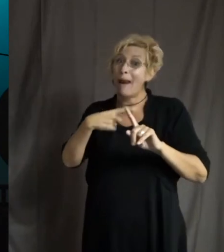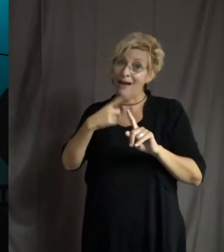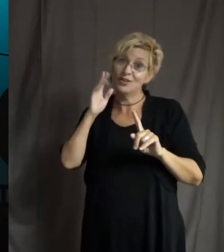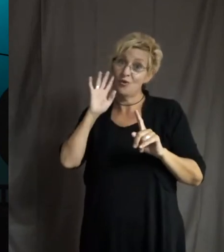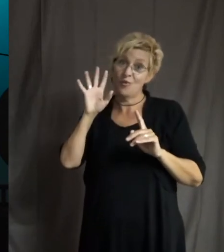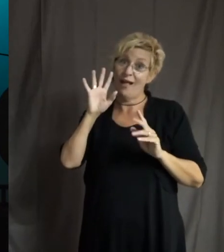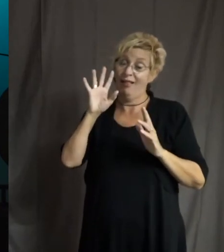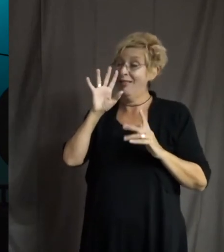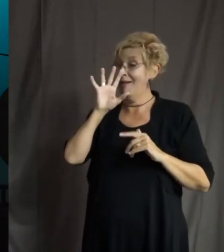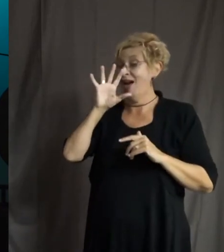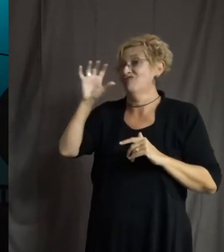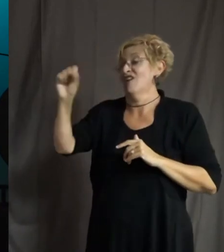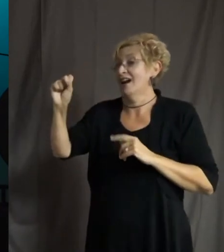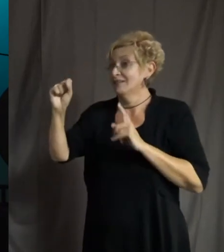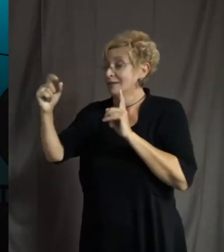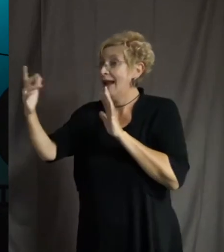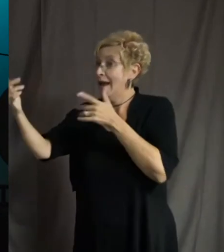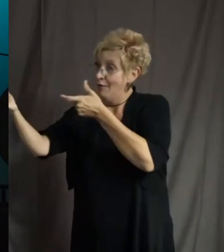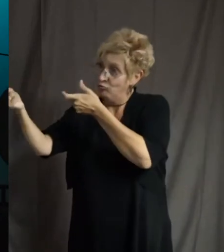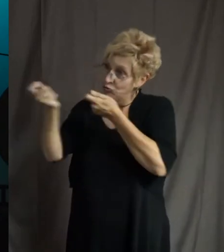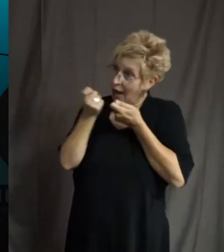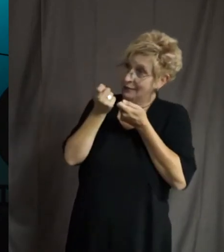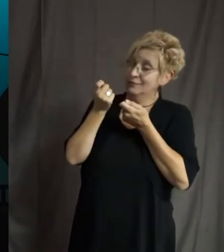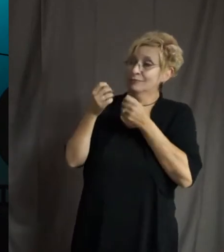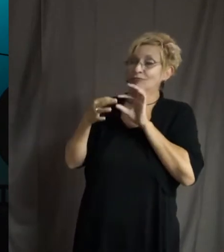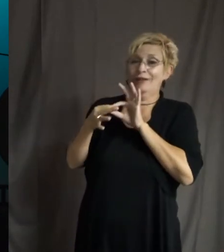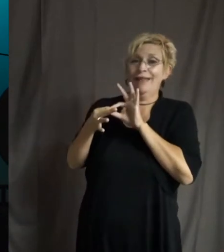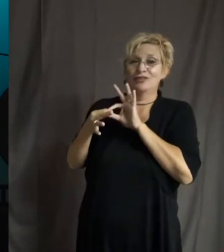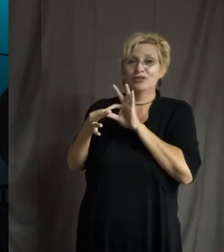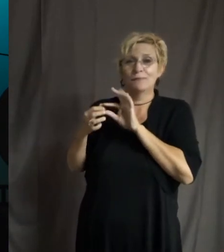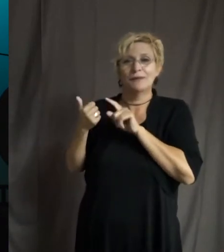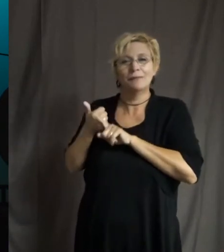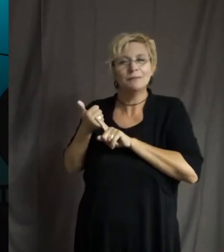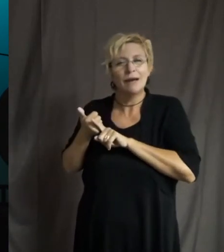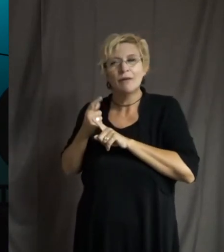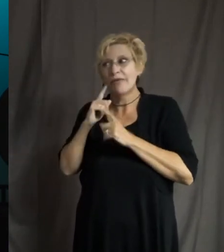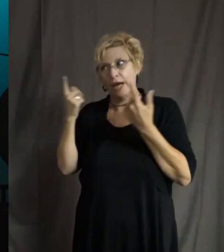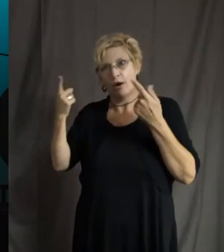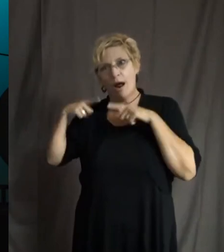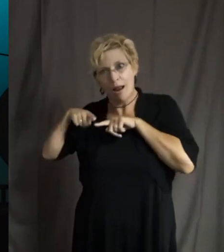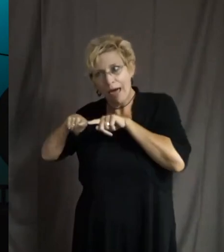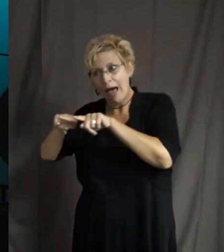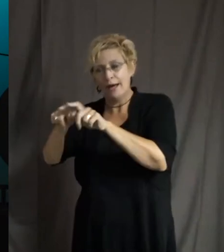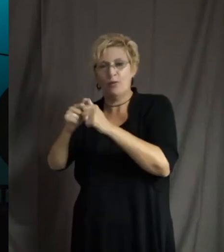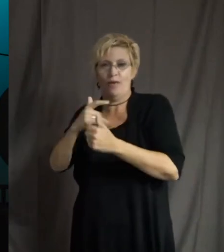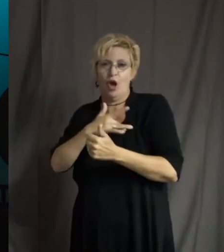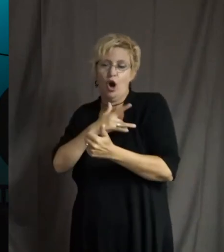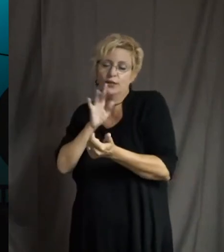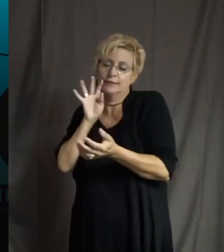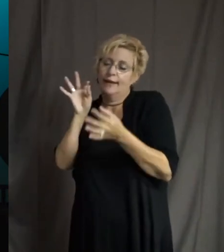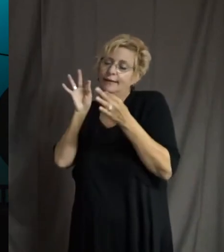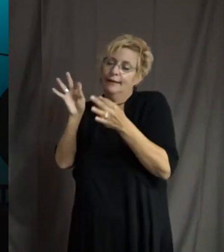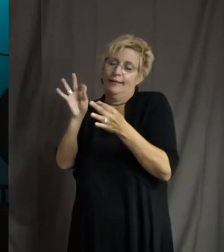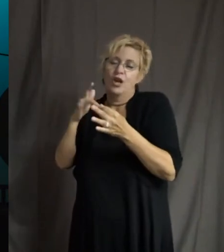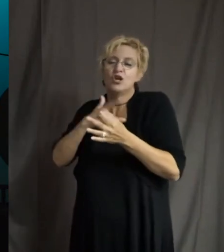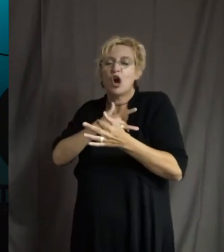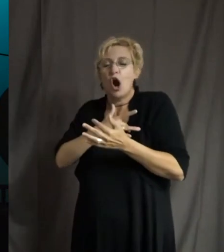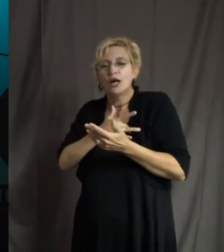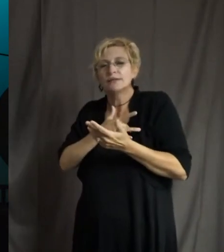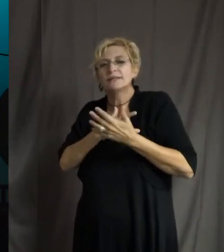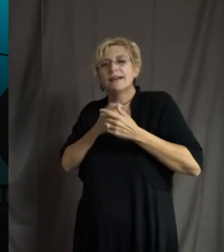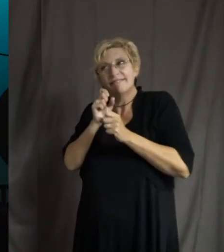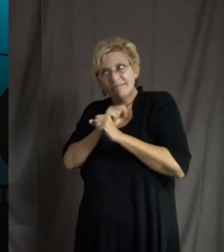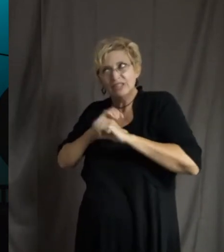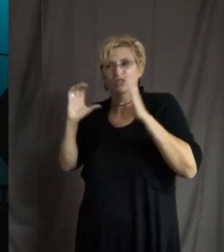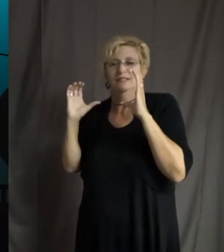those relationships to grow, but it will help attract you to and attract to you those relationships that are in alignment